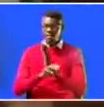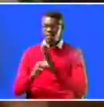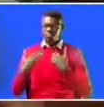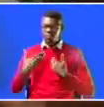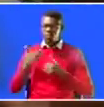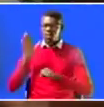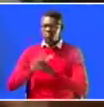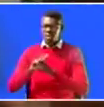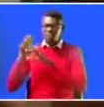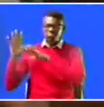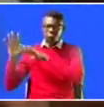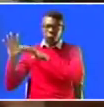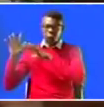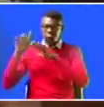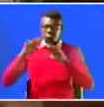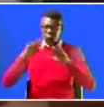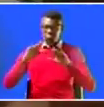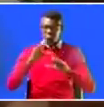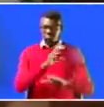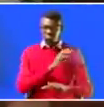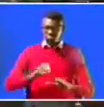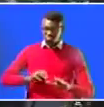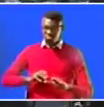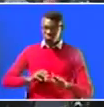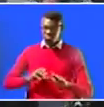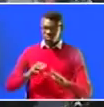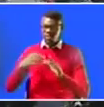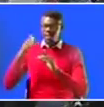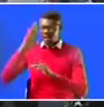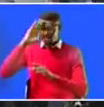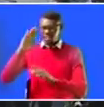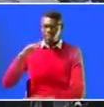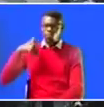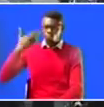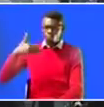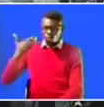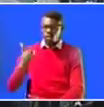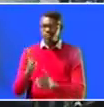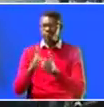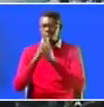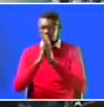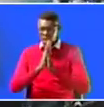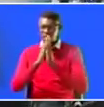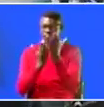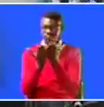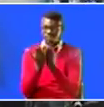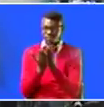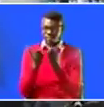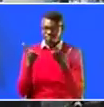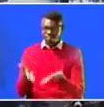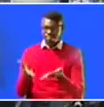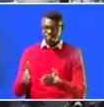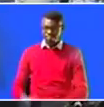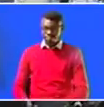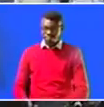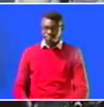hundreds upon hundreds of Christian faithful gather every Sunday for their weekly prayer service. Just part